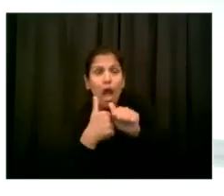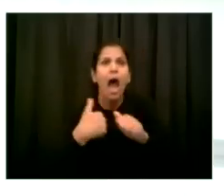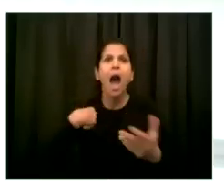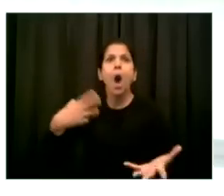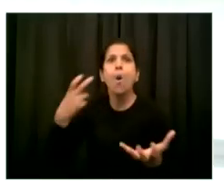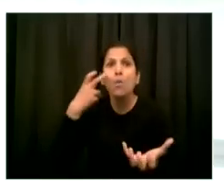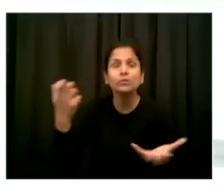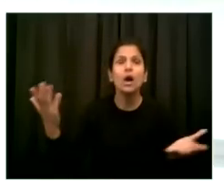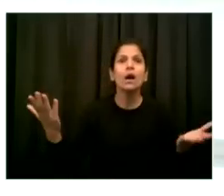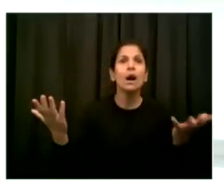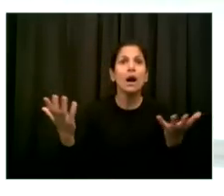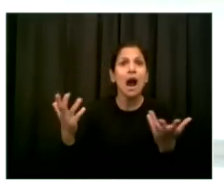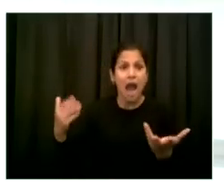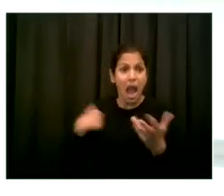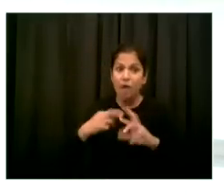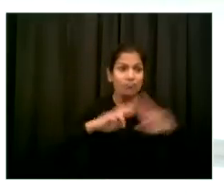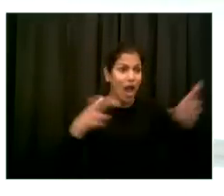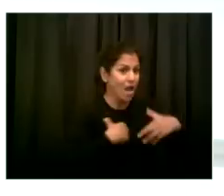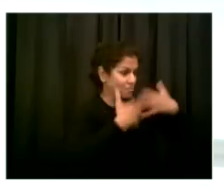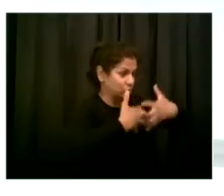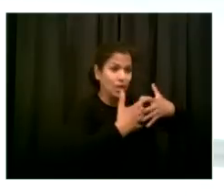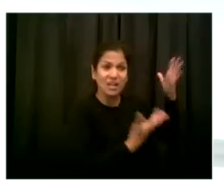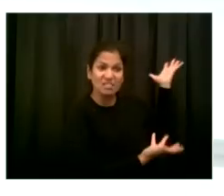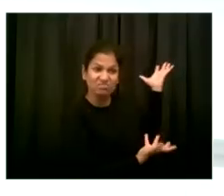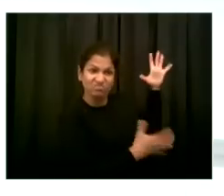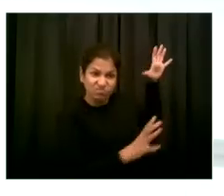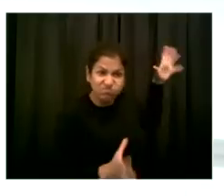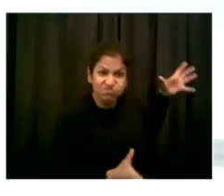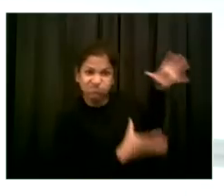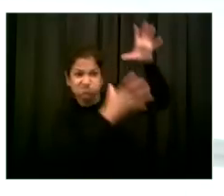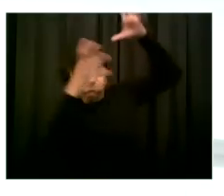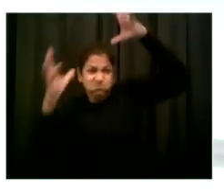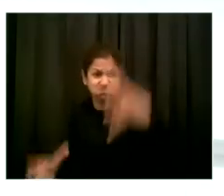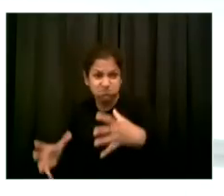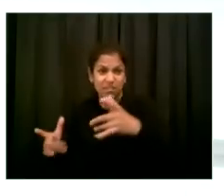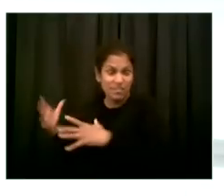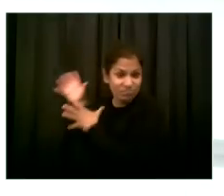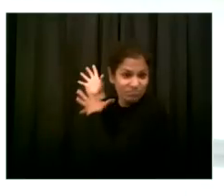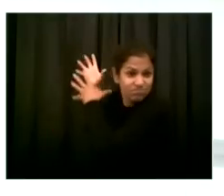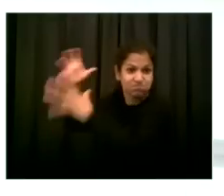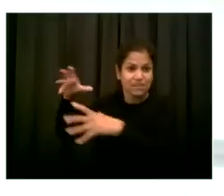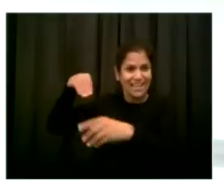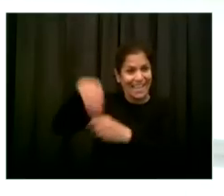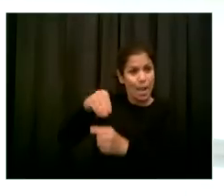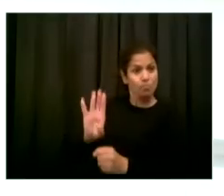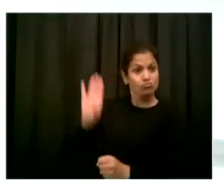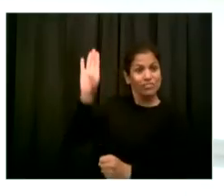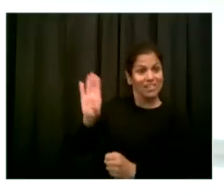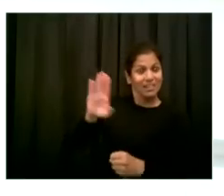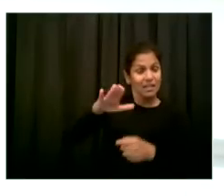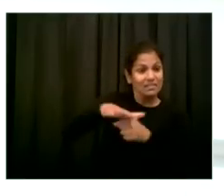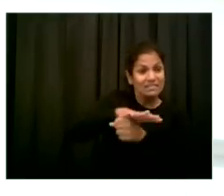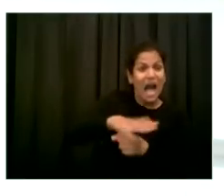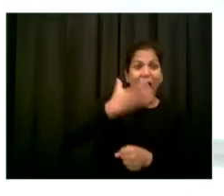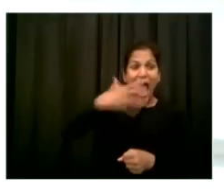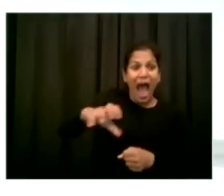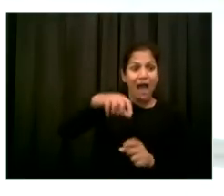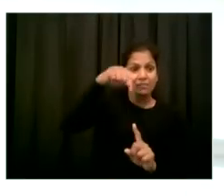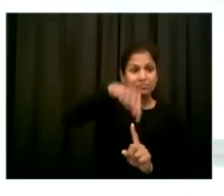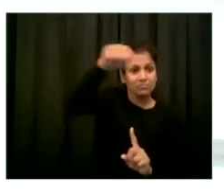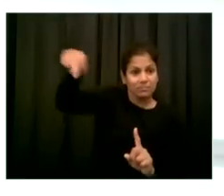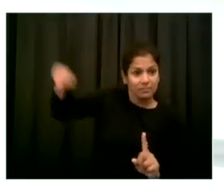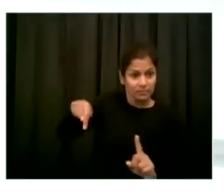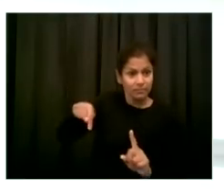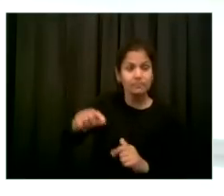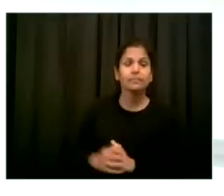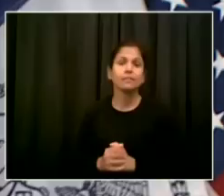get tested as rapidly and as expansively as possible. Thank you very much, Doctor. I just want to take us one step back to the questions that Michael